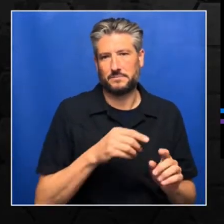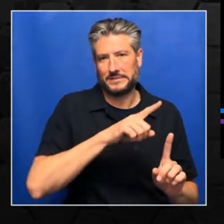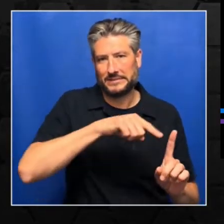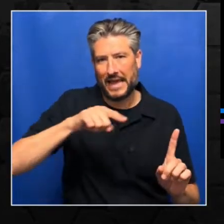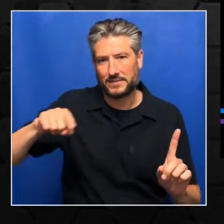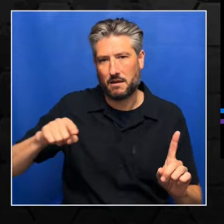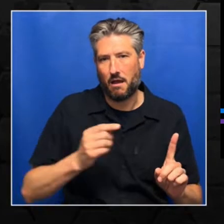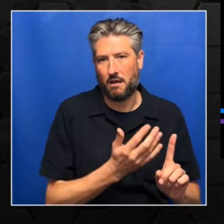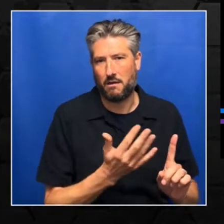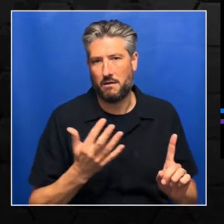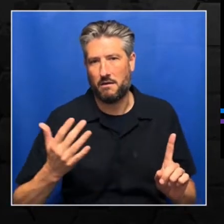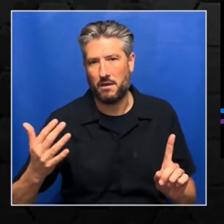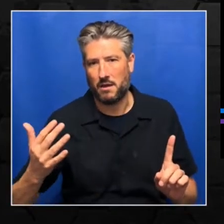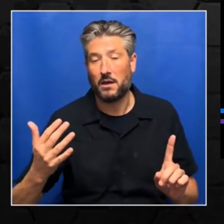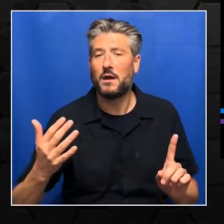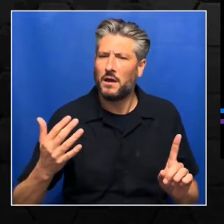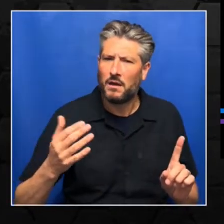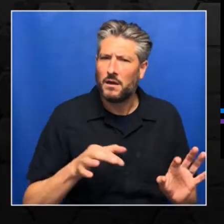The relationship is that